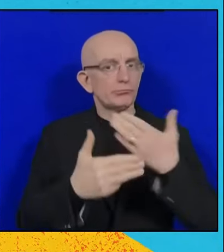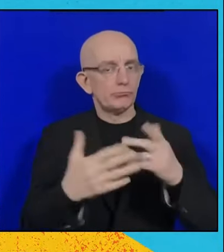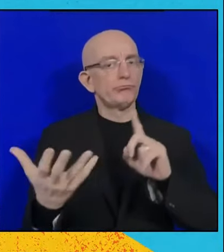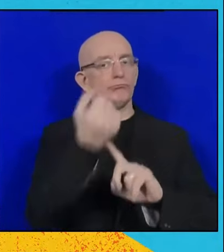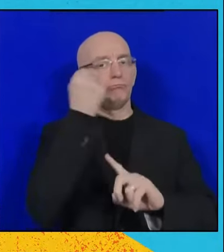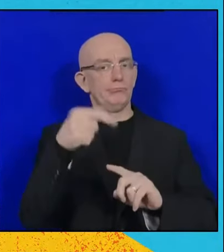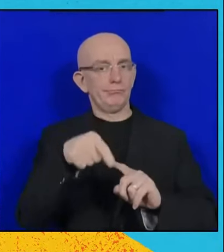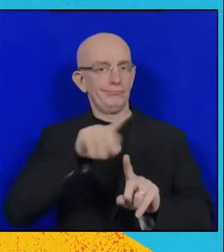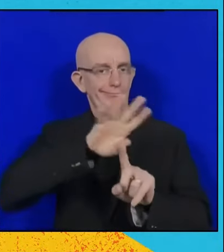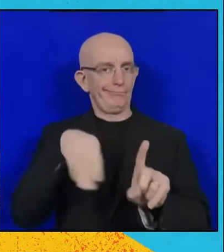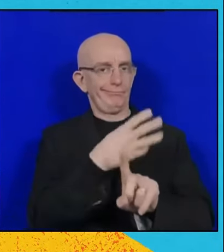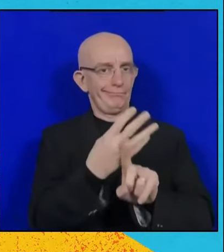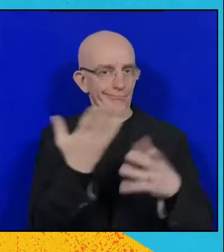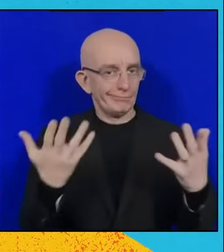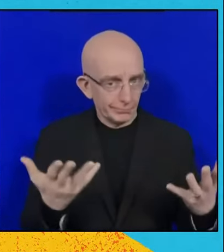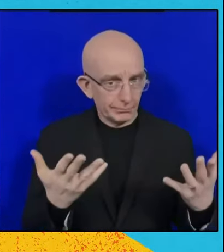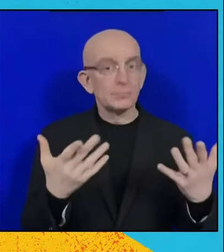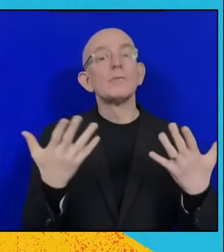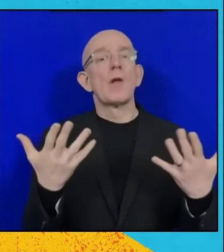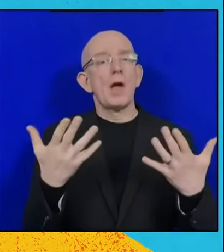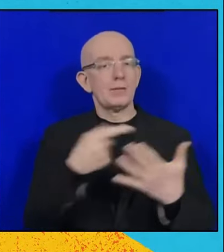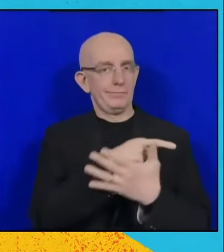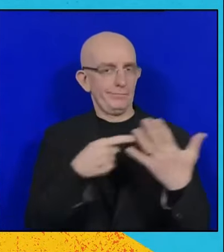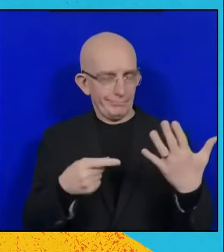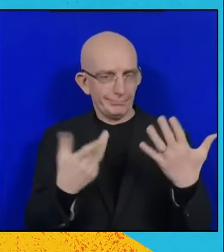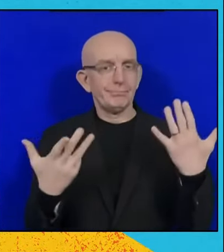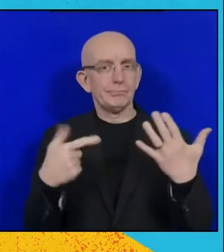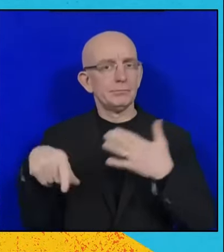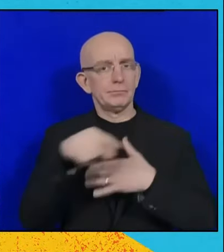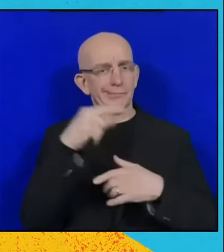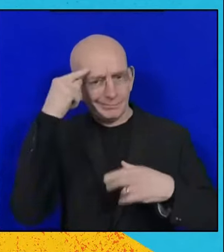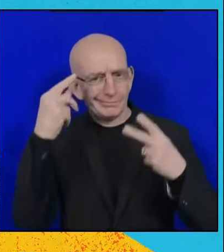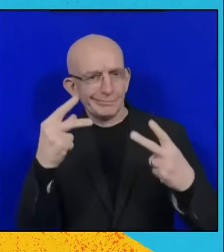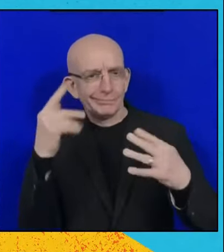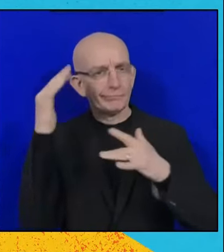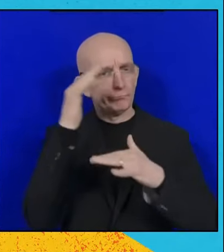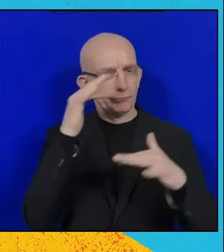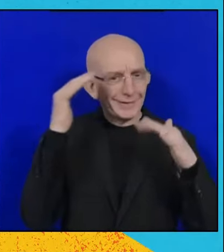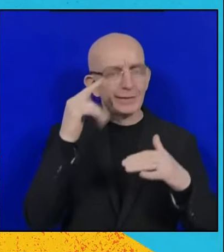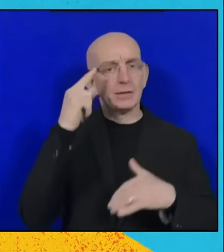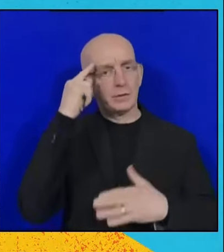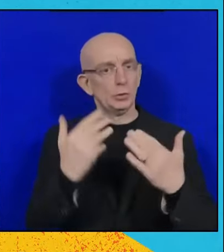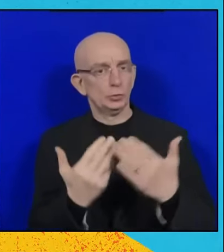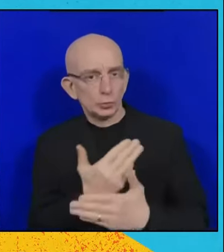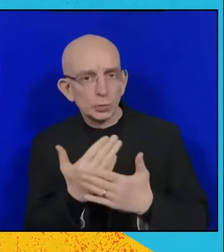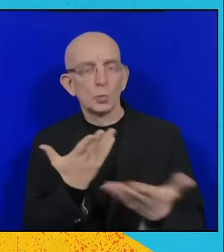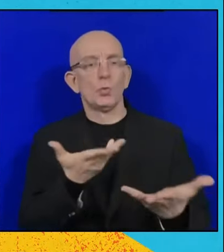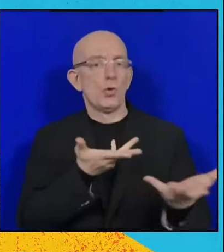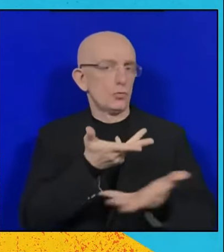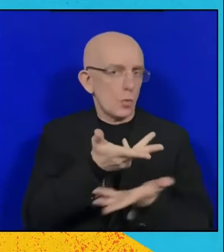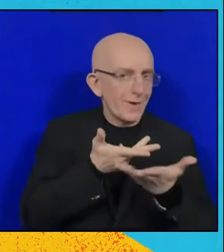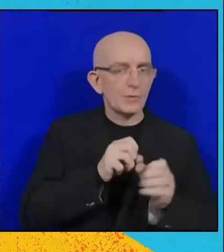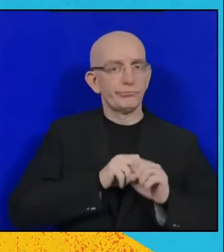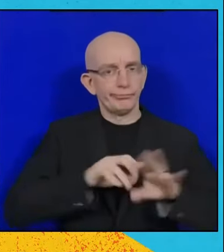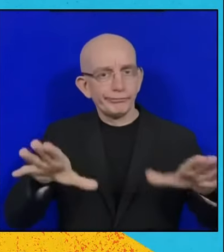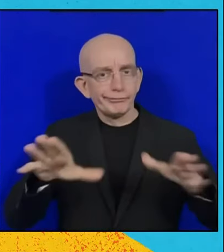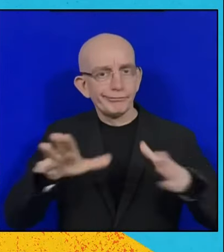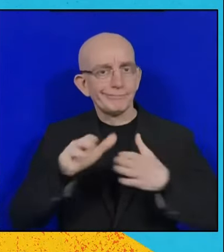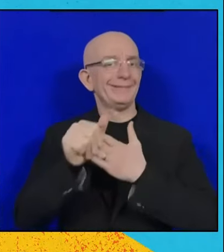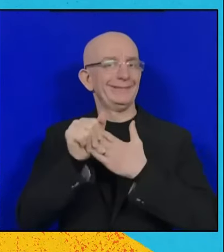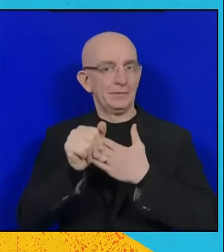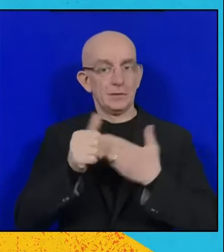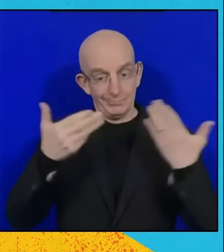makers, and leaders for now and for tomorrow. So as a social entrepreneur, I want to specifically pursue the role as